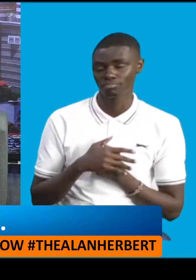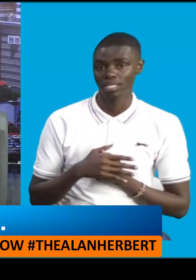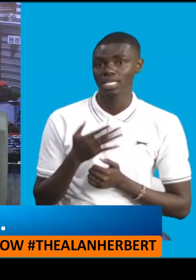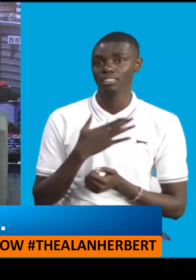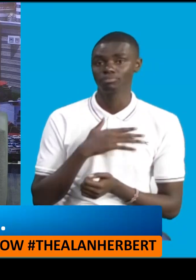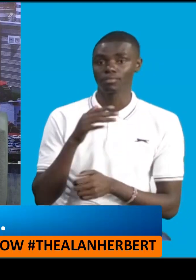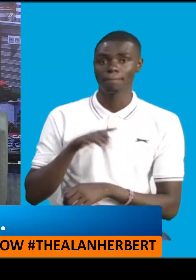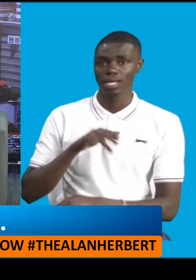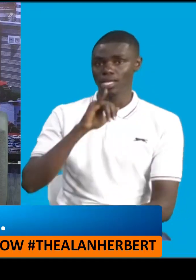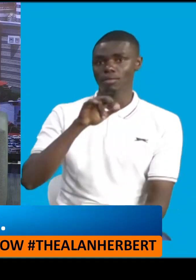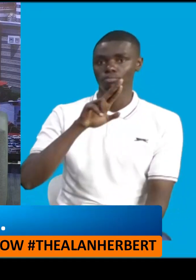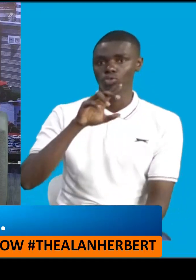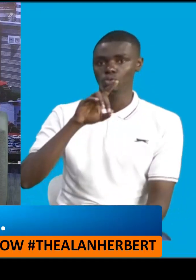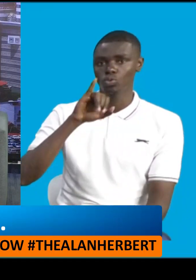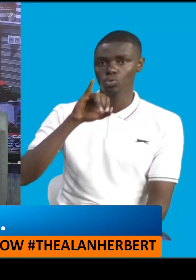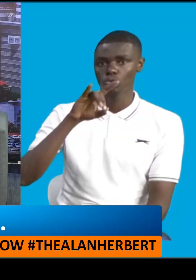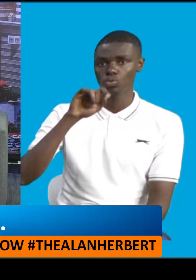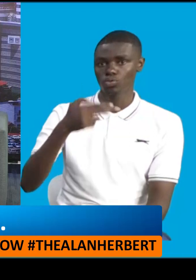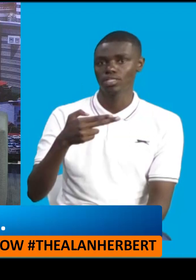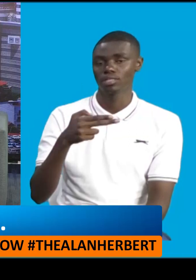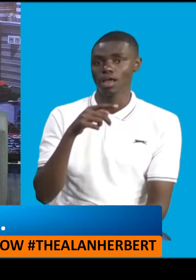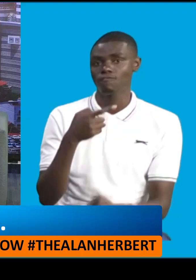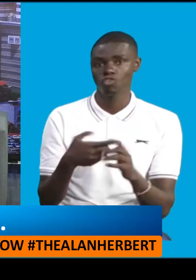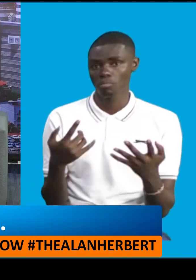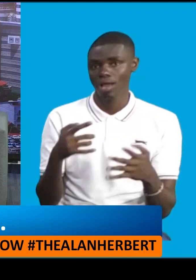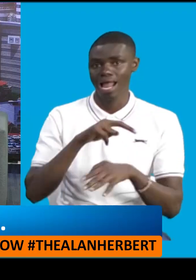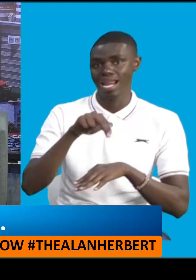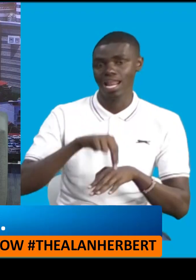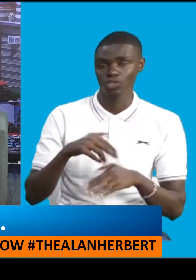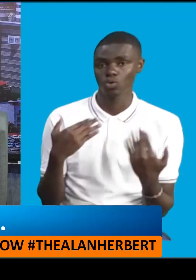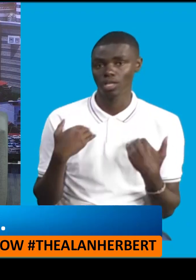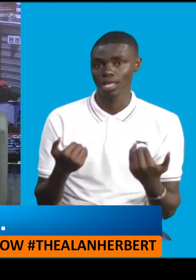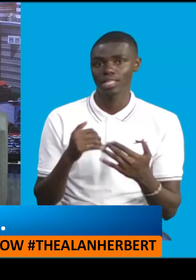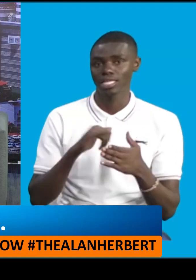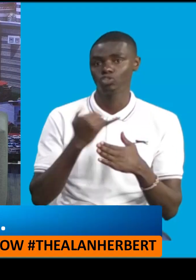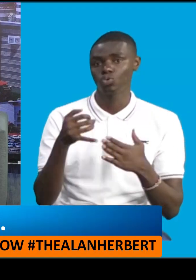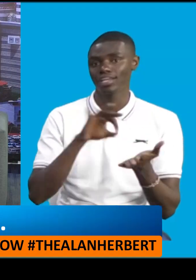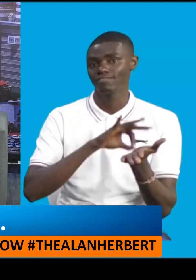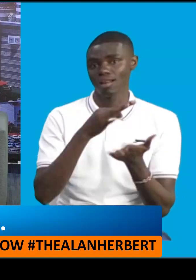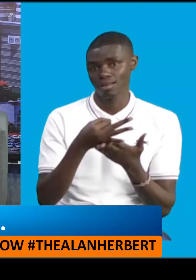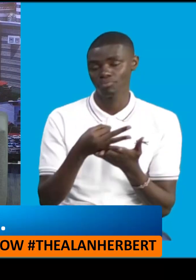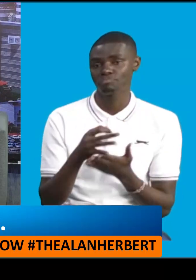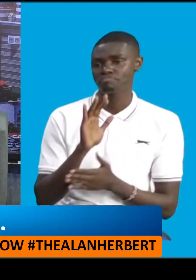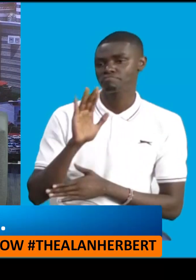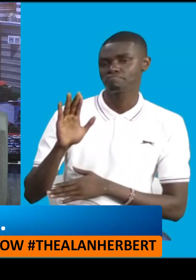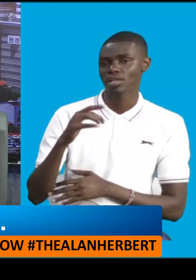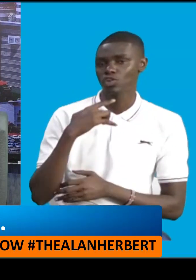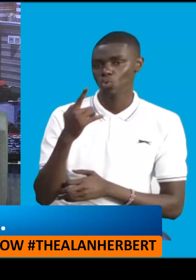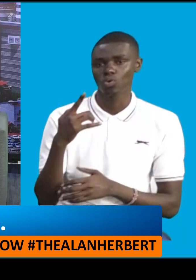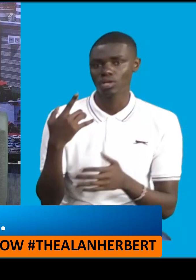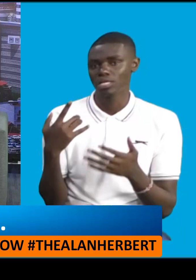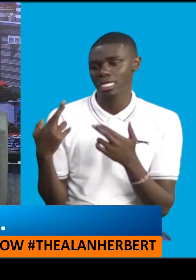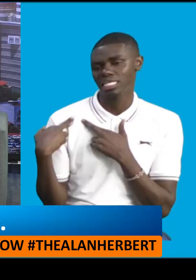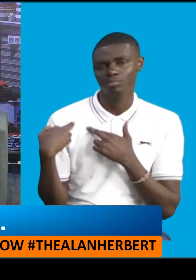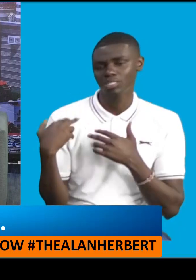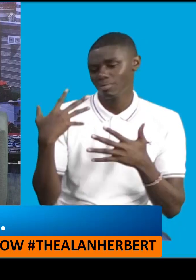this one, we've been with Madam Judith Otele. She is from the National Health Insurance Fund, and she has told you